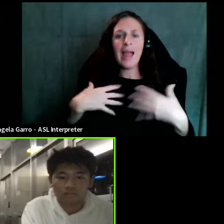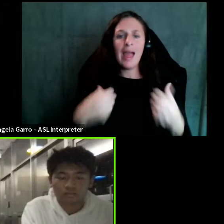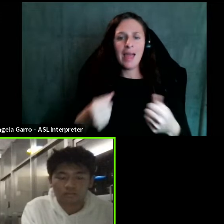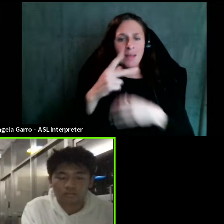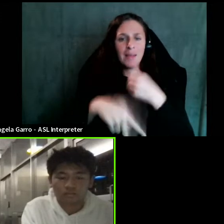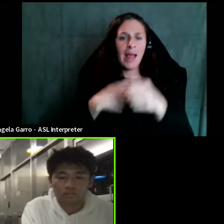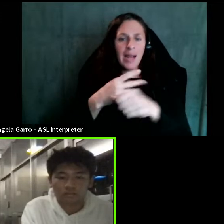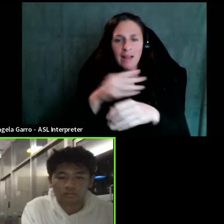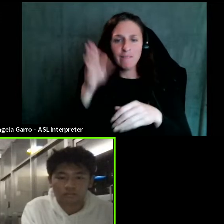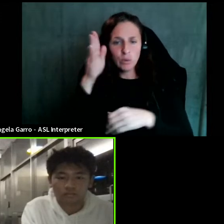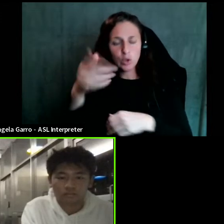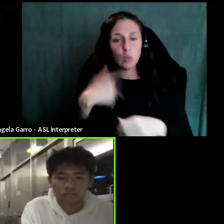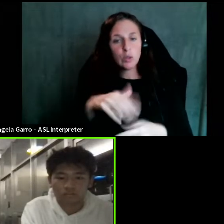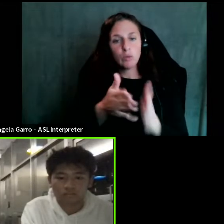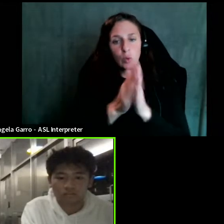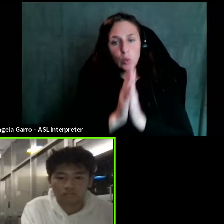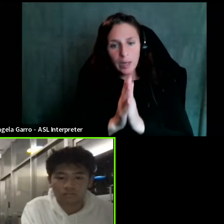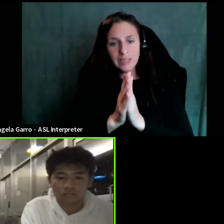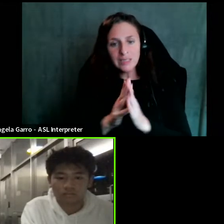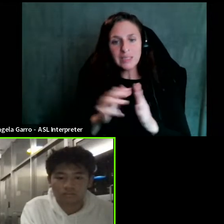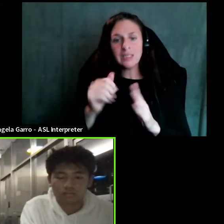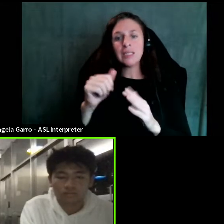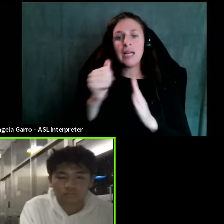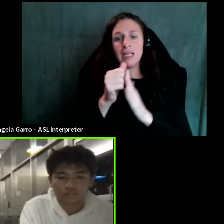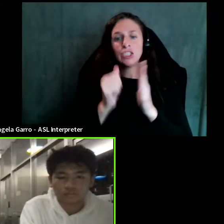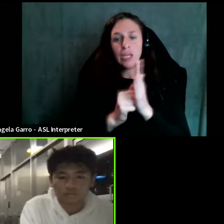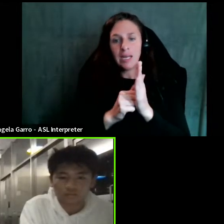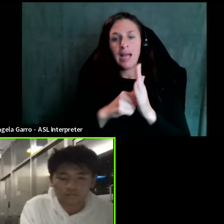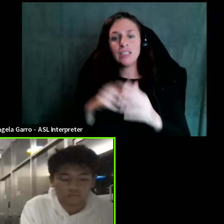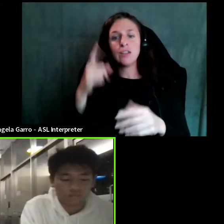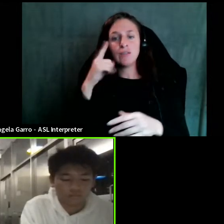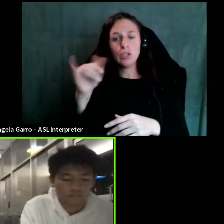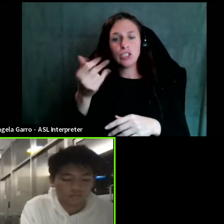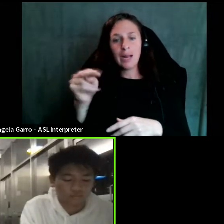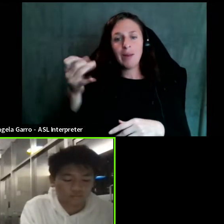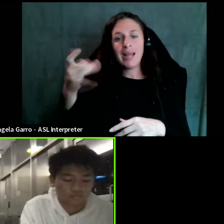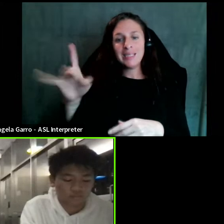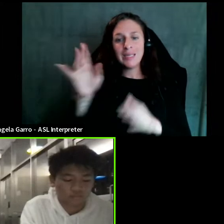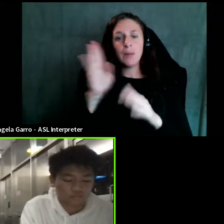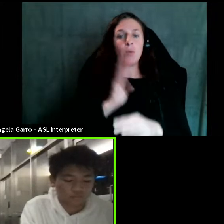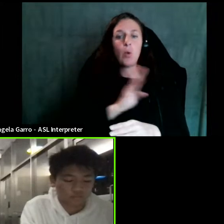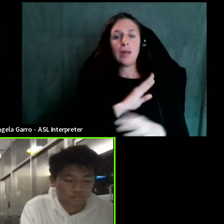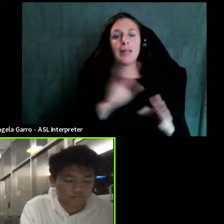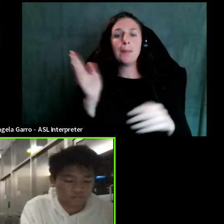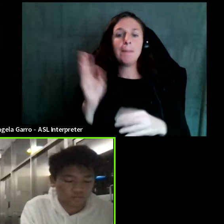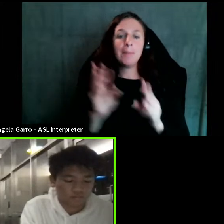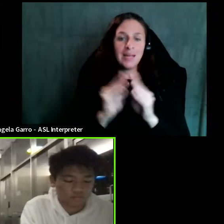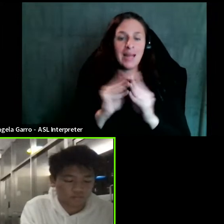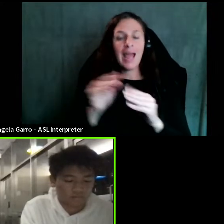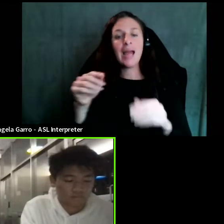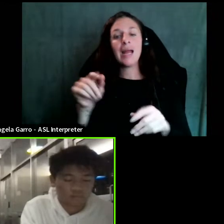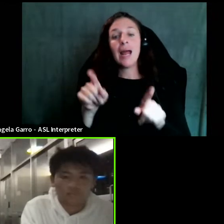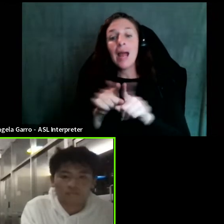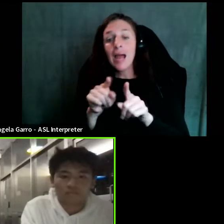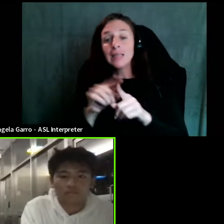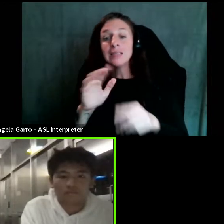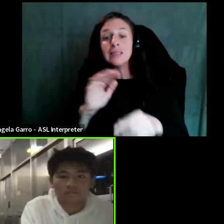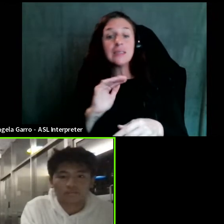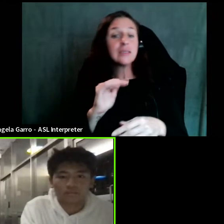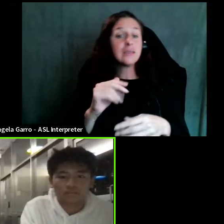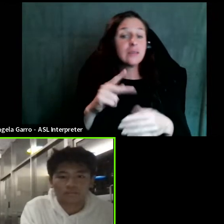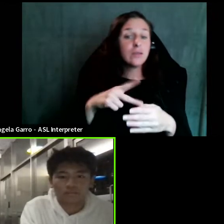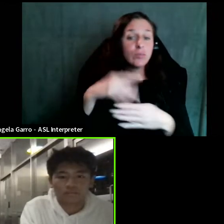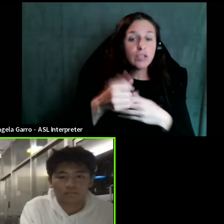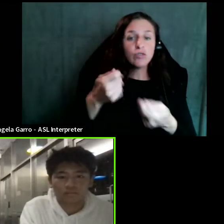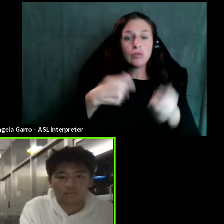we are requesting to be agendized for the January 18th board meeting to present and discuss our project and regulation at SMUHSD to replace